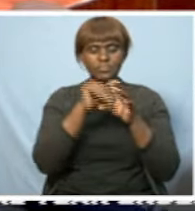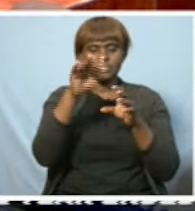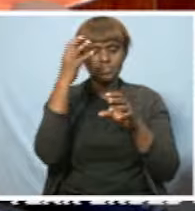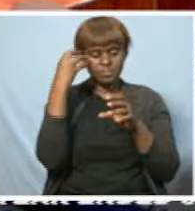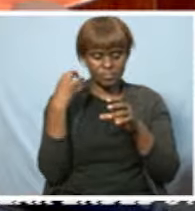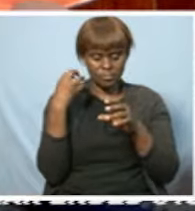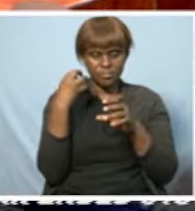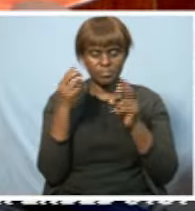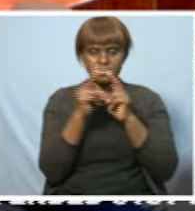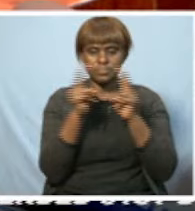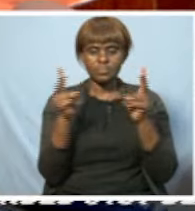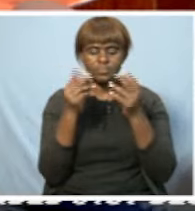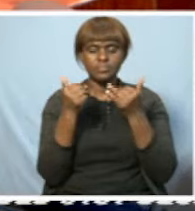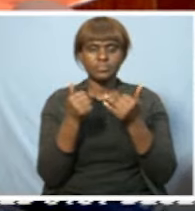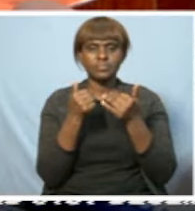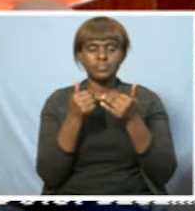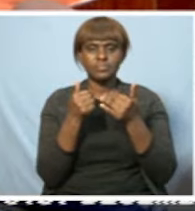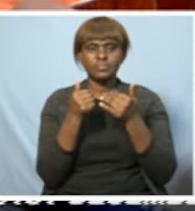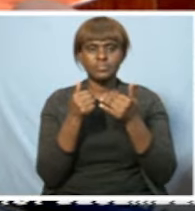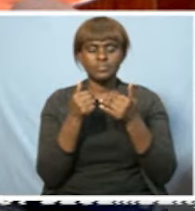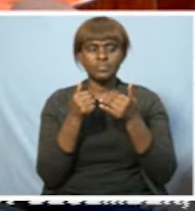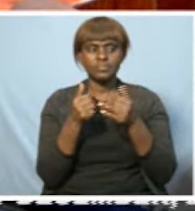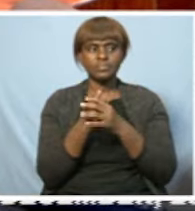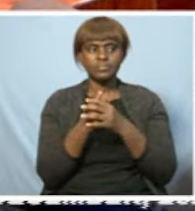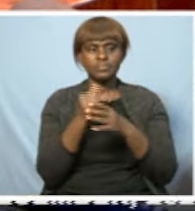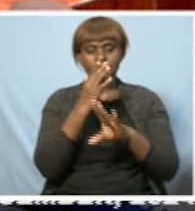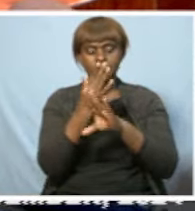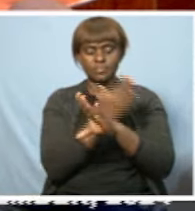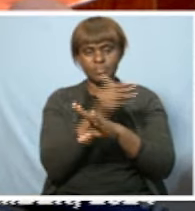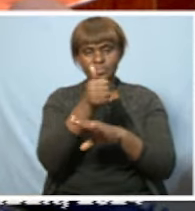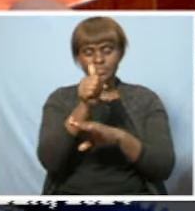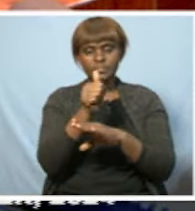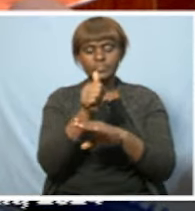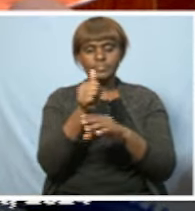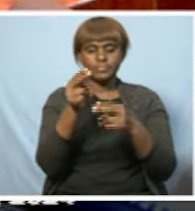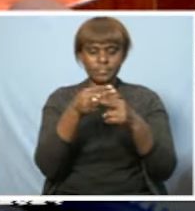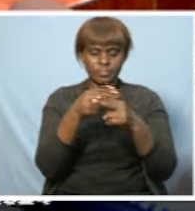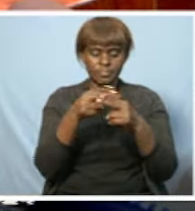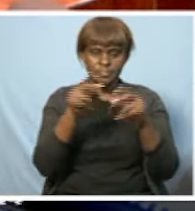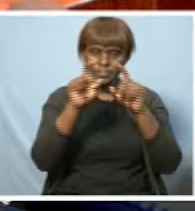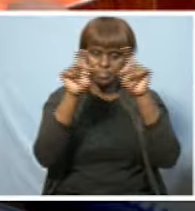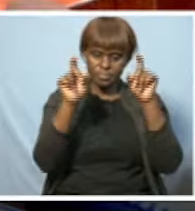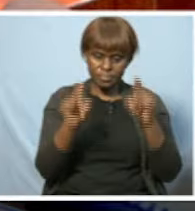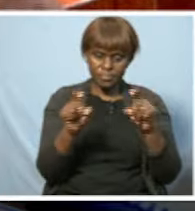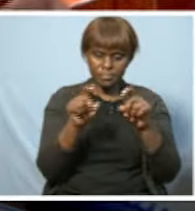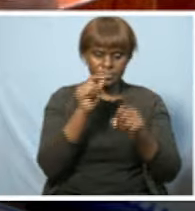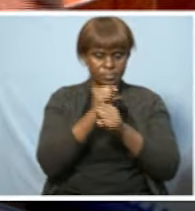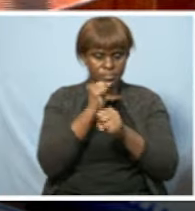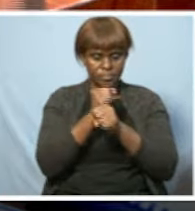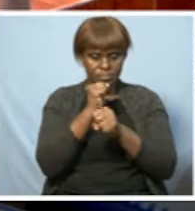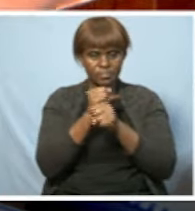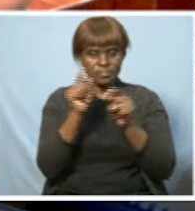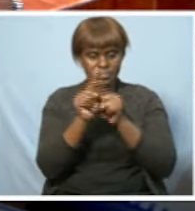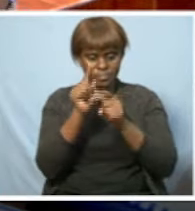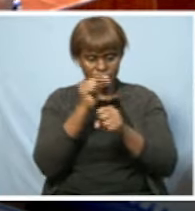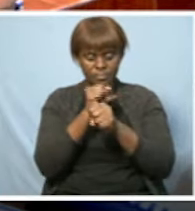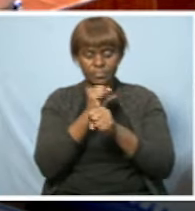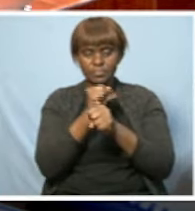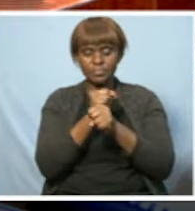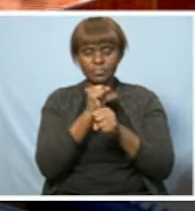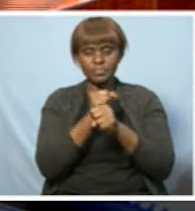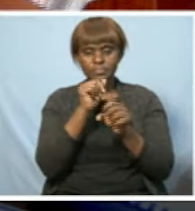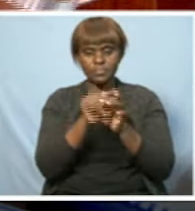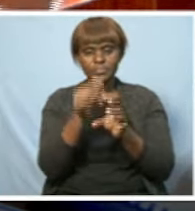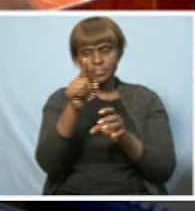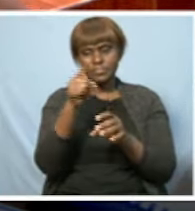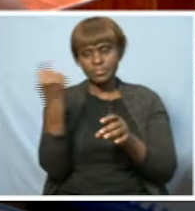So, before these interim certificates are done in one single